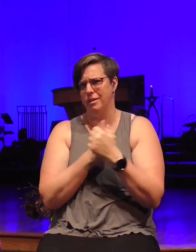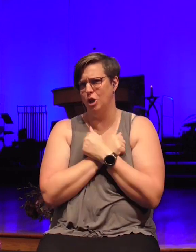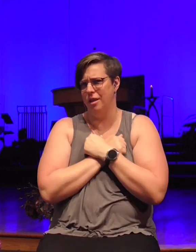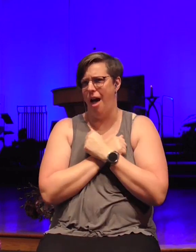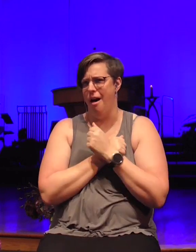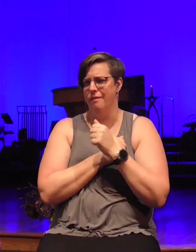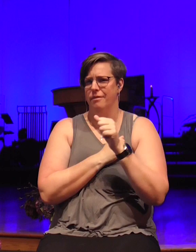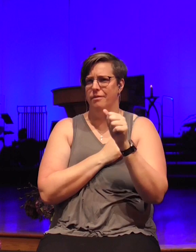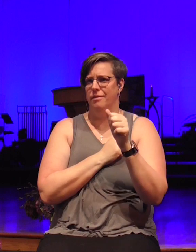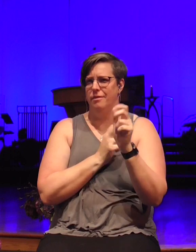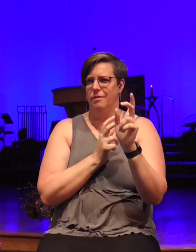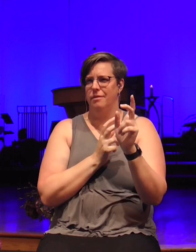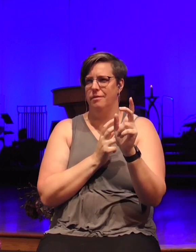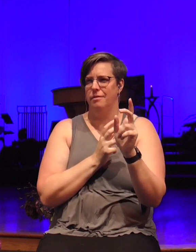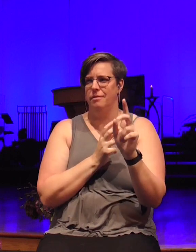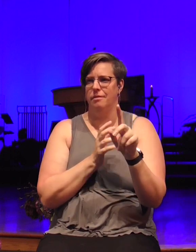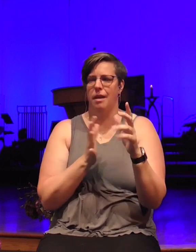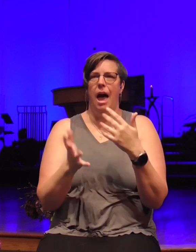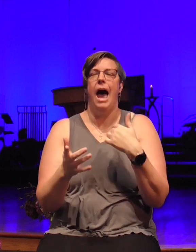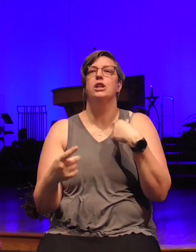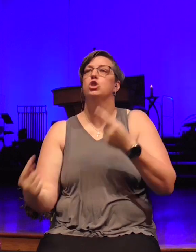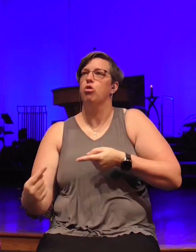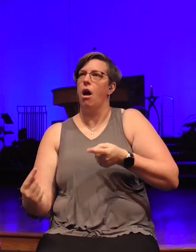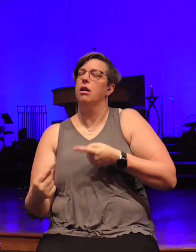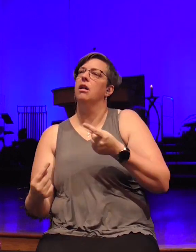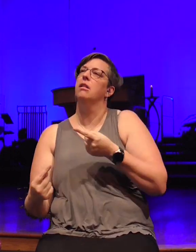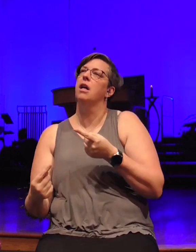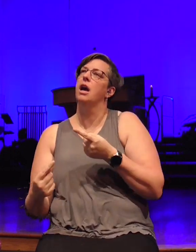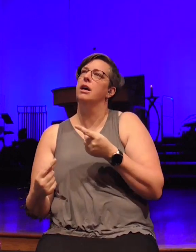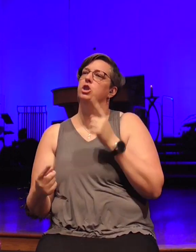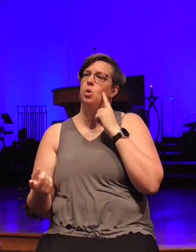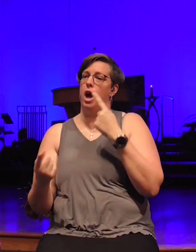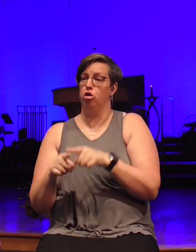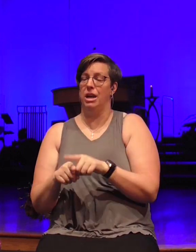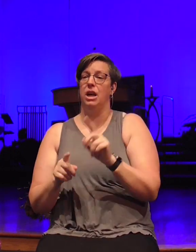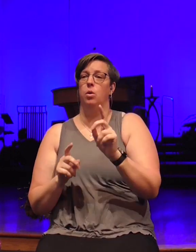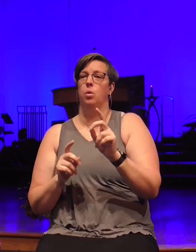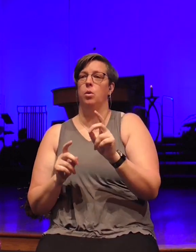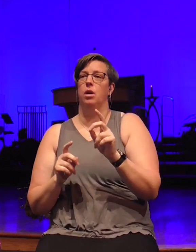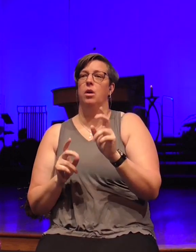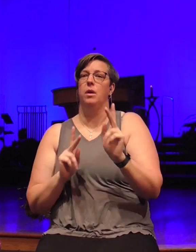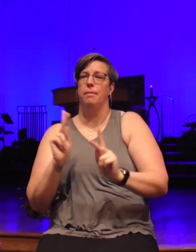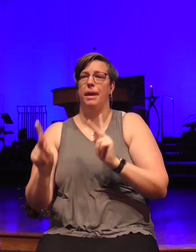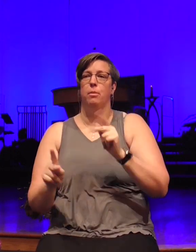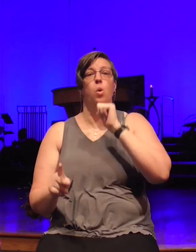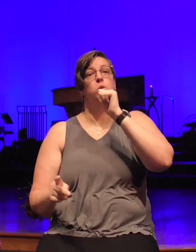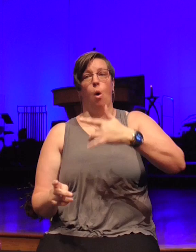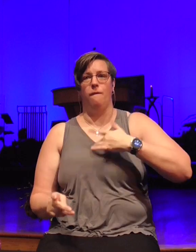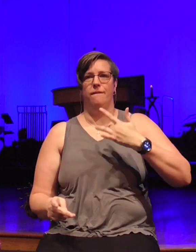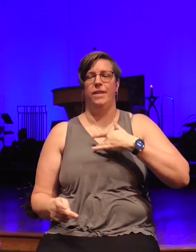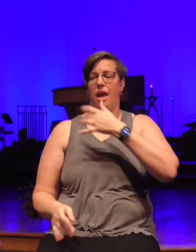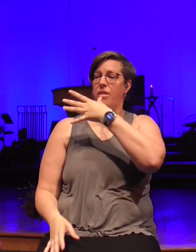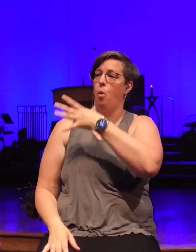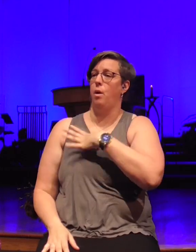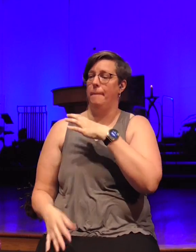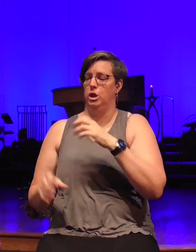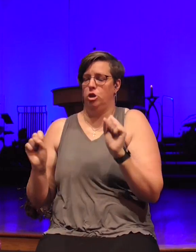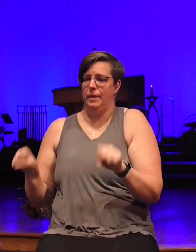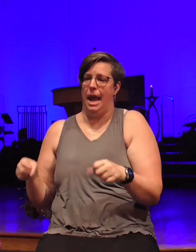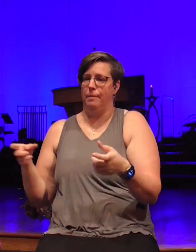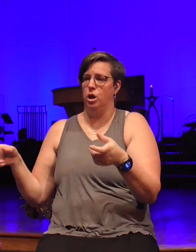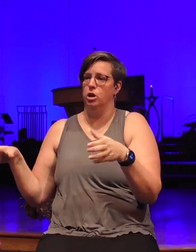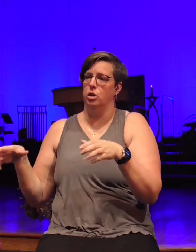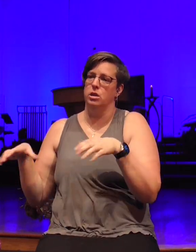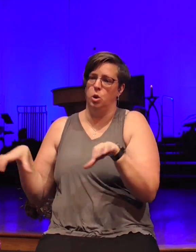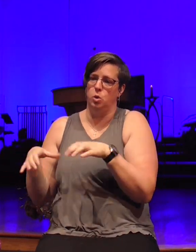not feel that women should have the right to do whatever and men too, with our bodies. I struggle with people